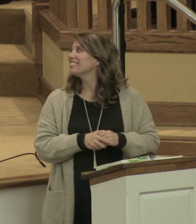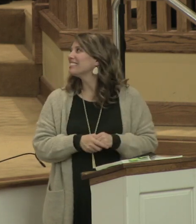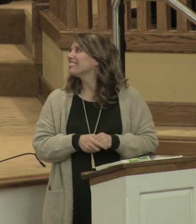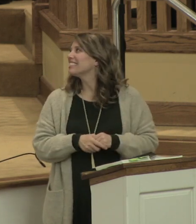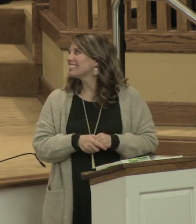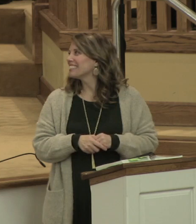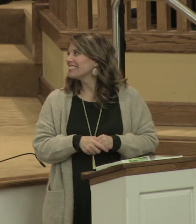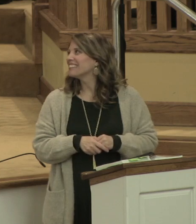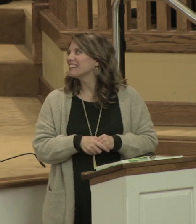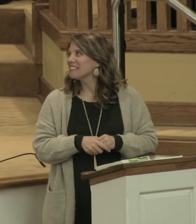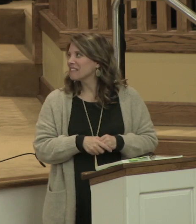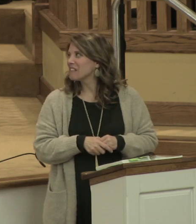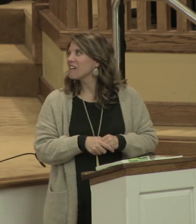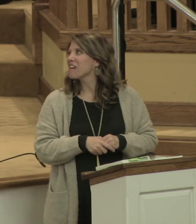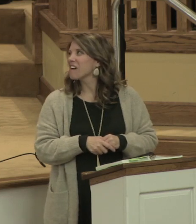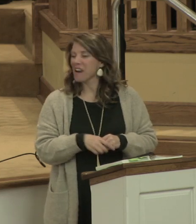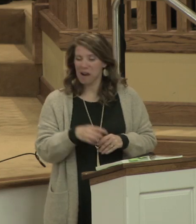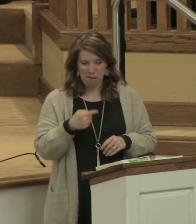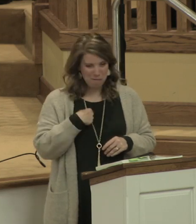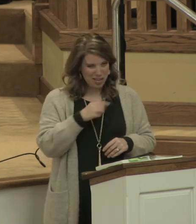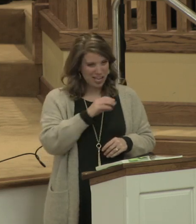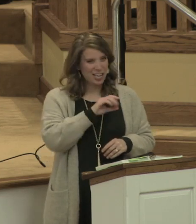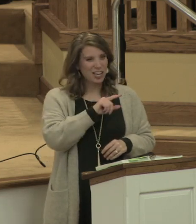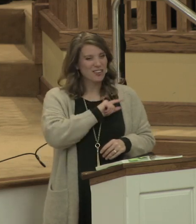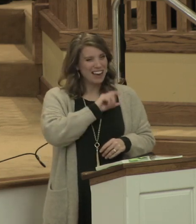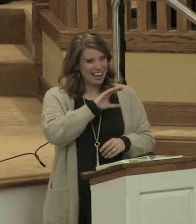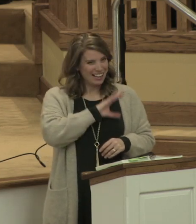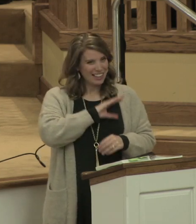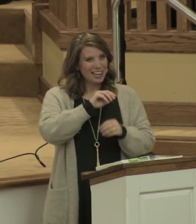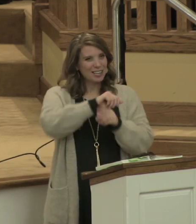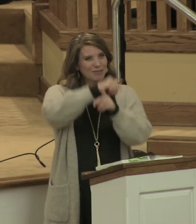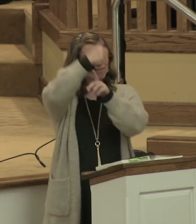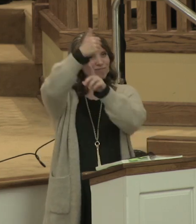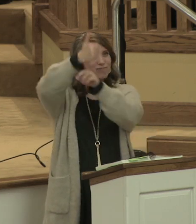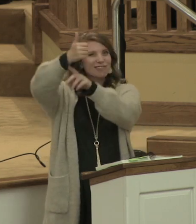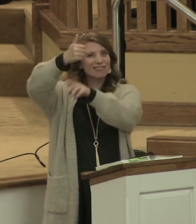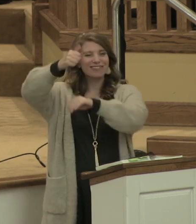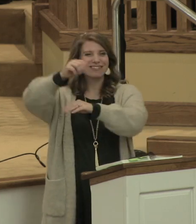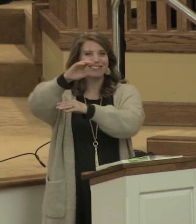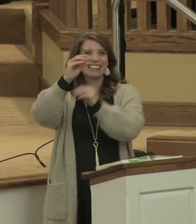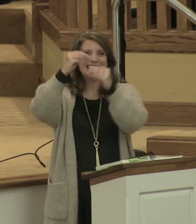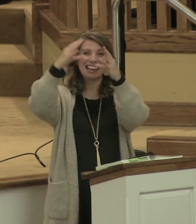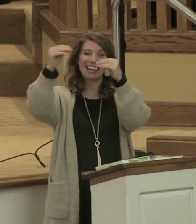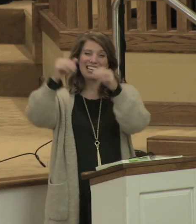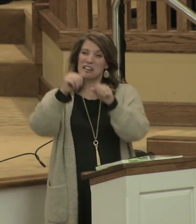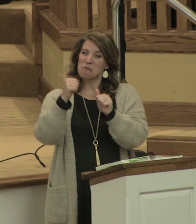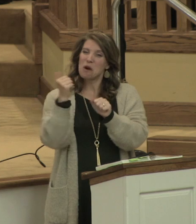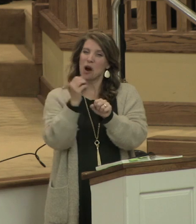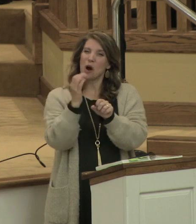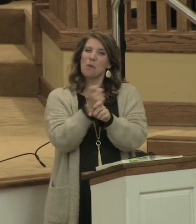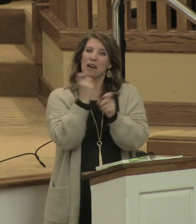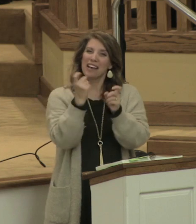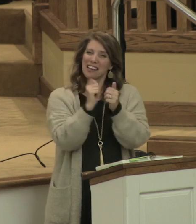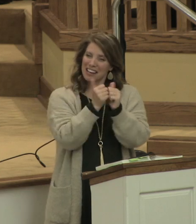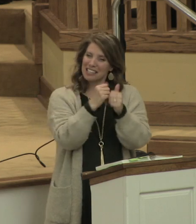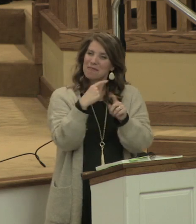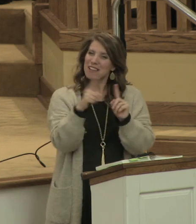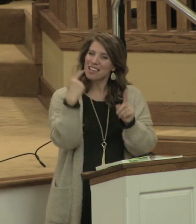Oh, Christmas lights. Yes, me and Grant Claire put them up the other night at our house, so we won't win the contest, but they look pretty good. Yes,